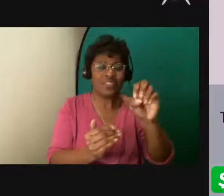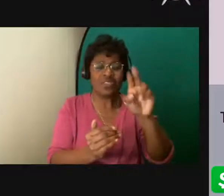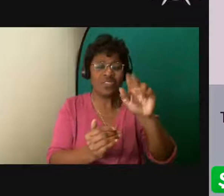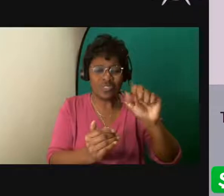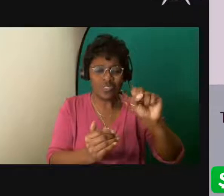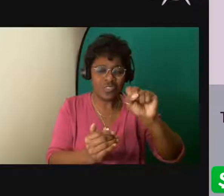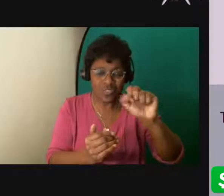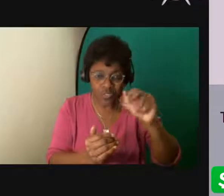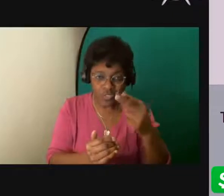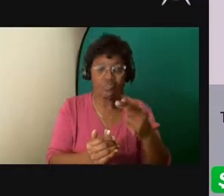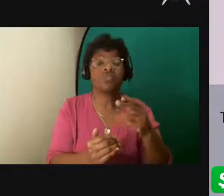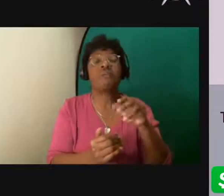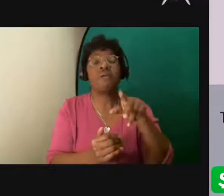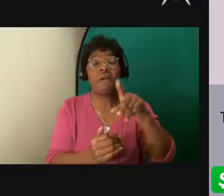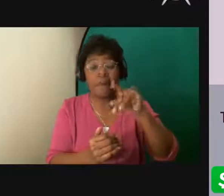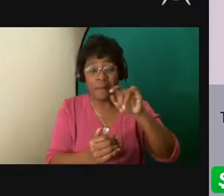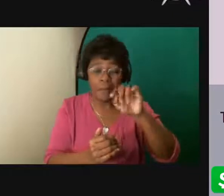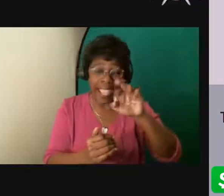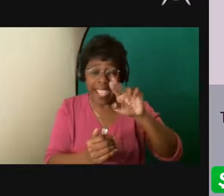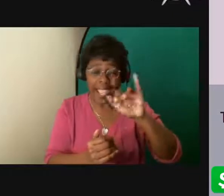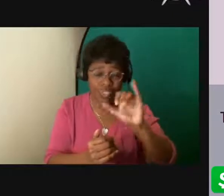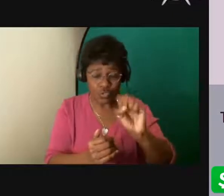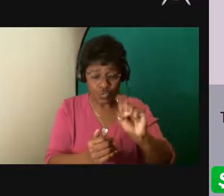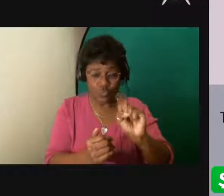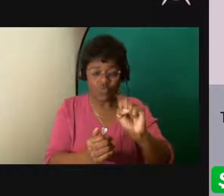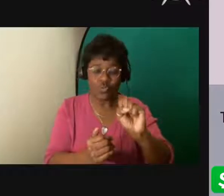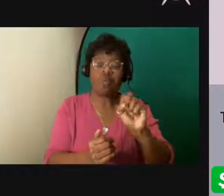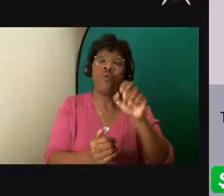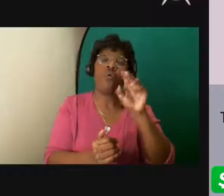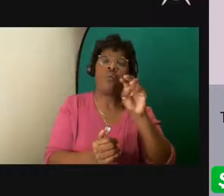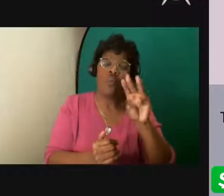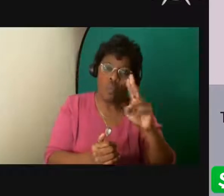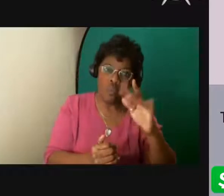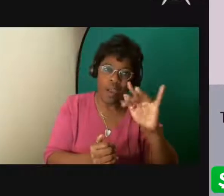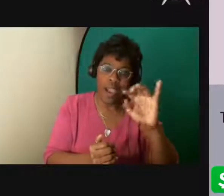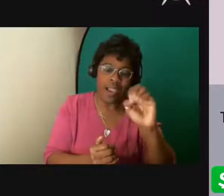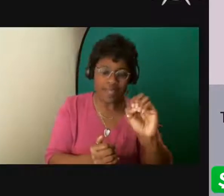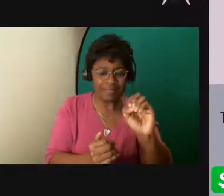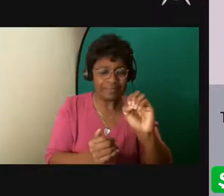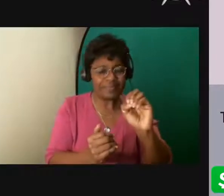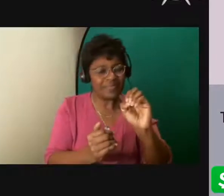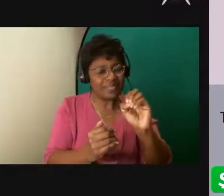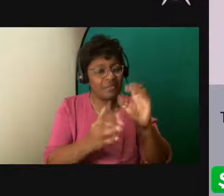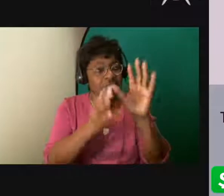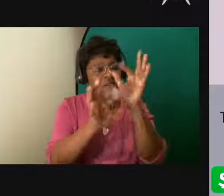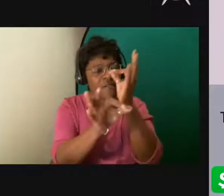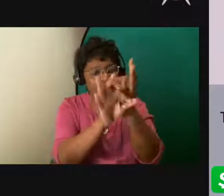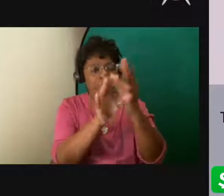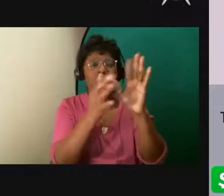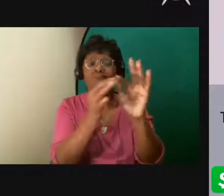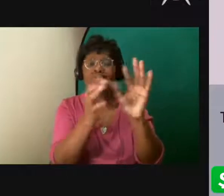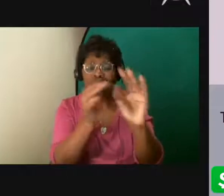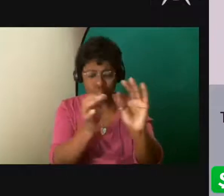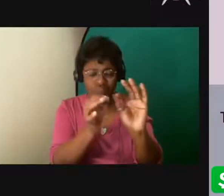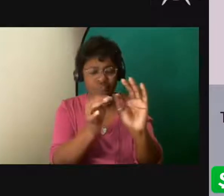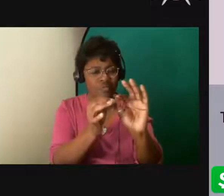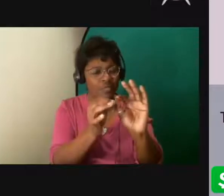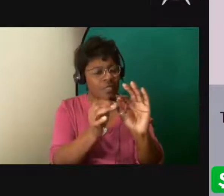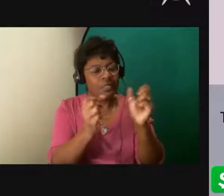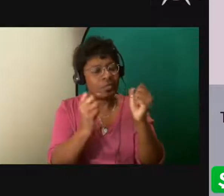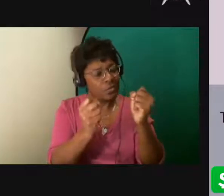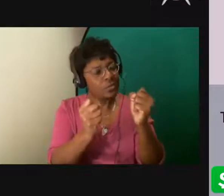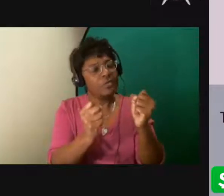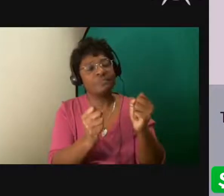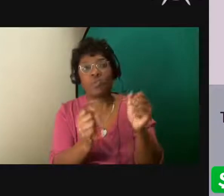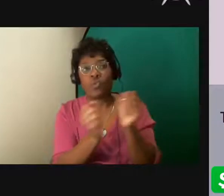faith, letting us and reminding us of why we are here. For without faith, it is